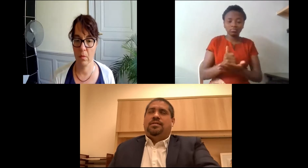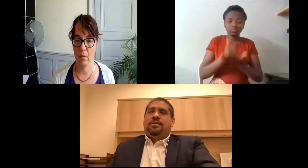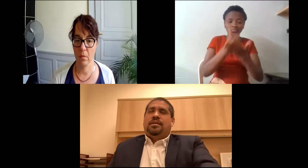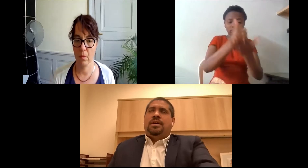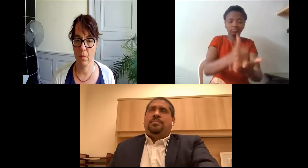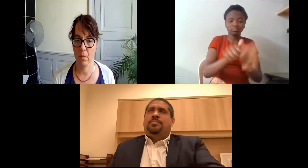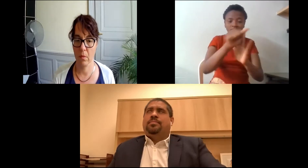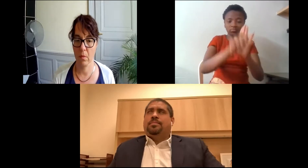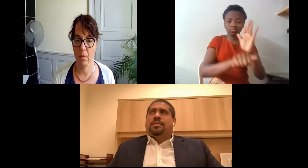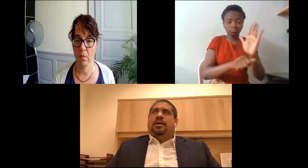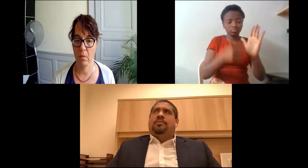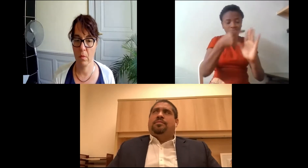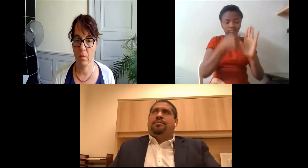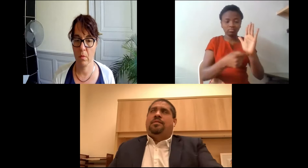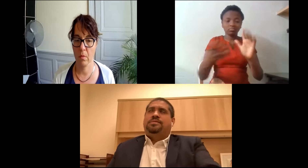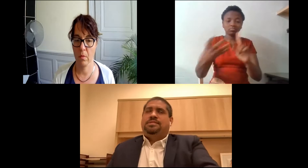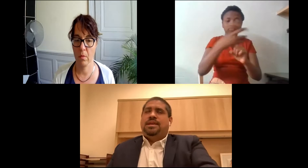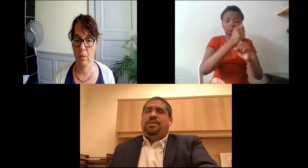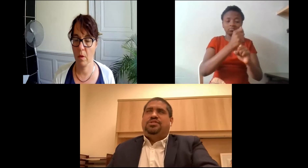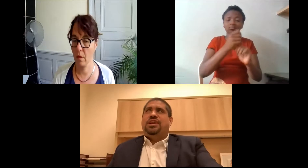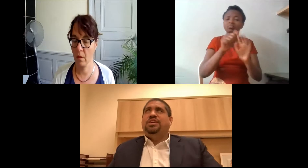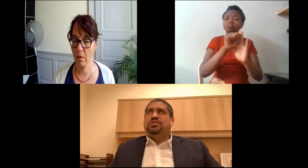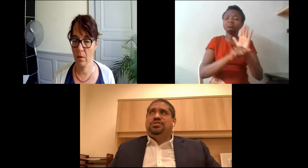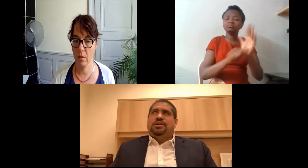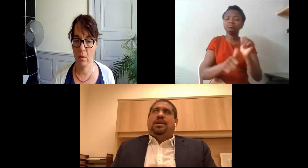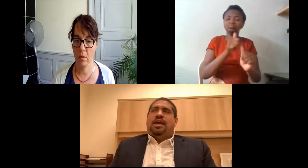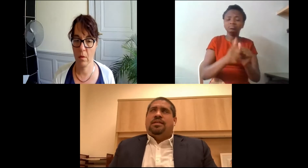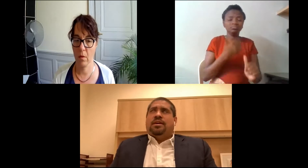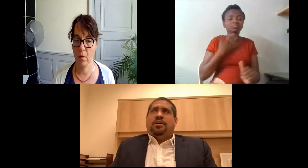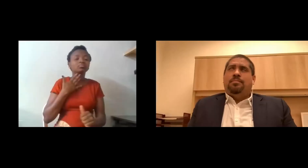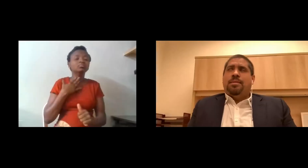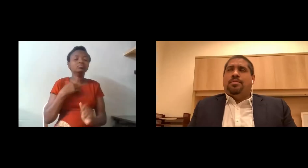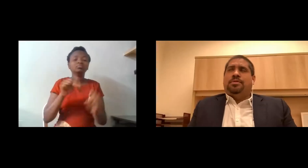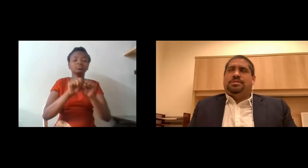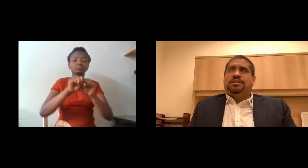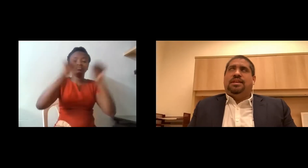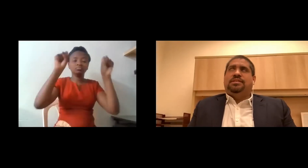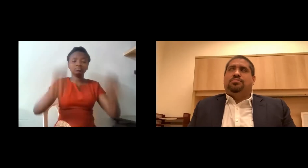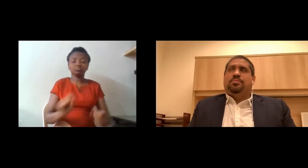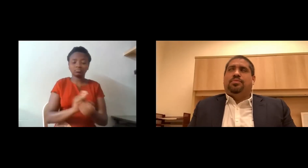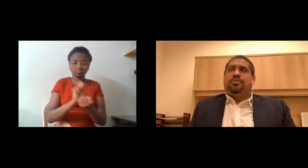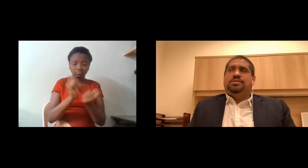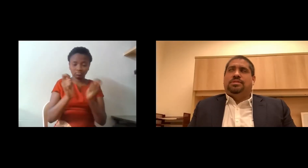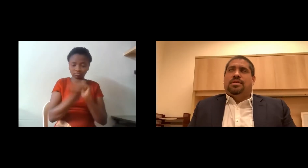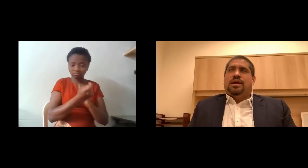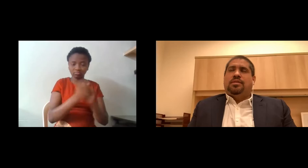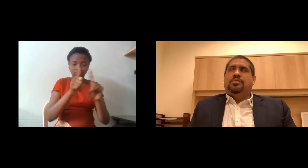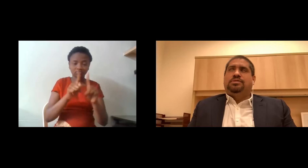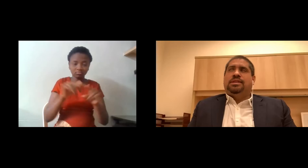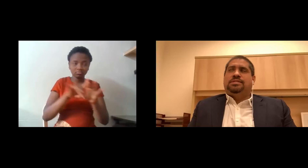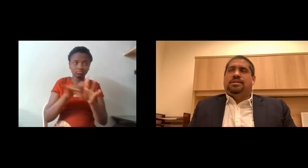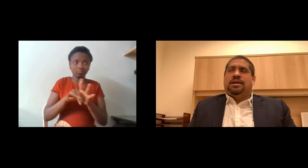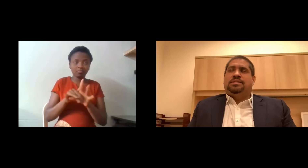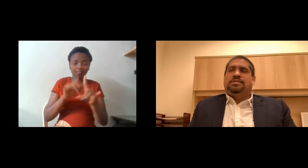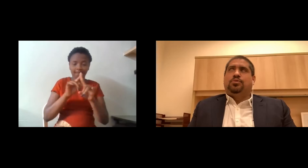agenda of systemic change, and that our members take this report,